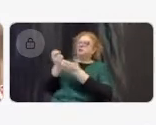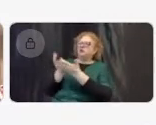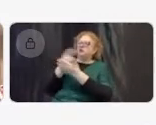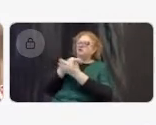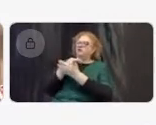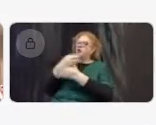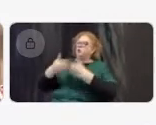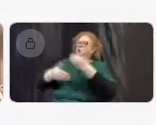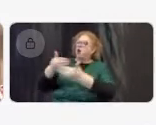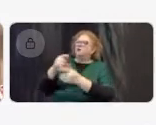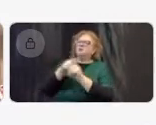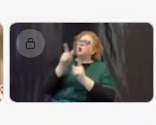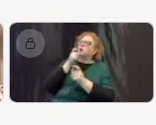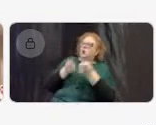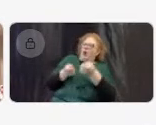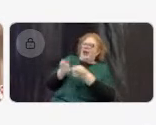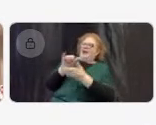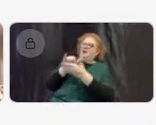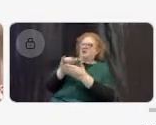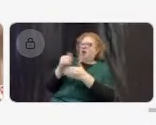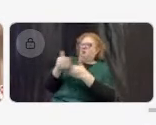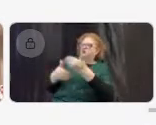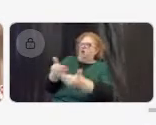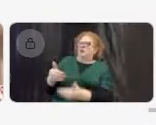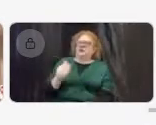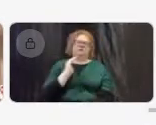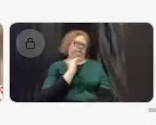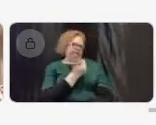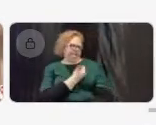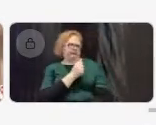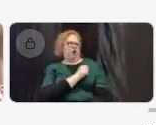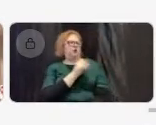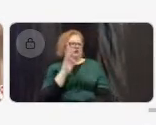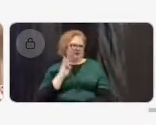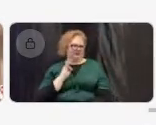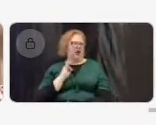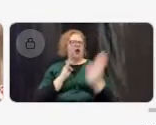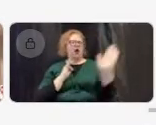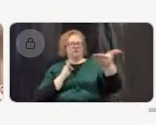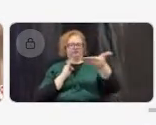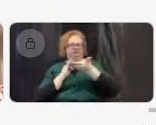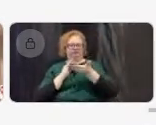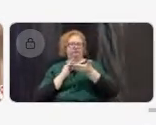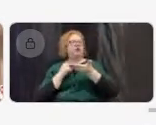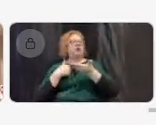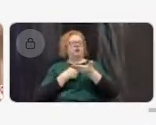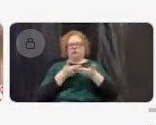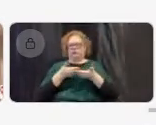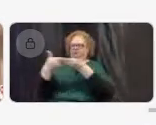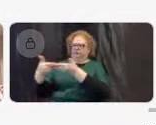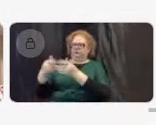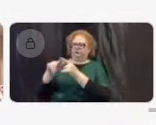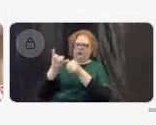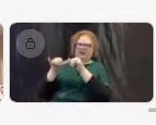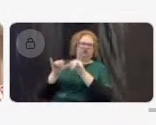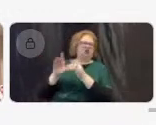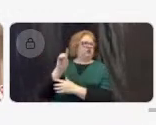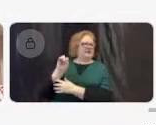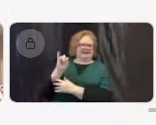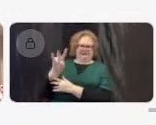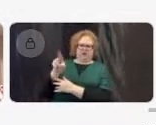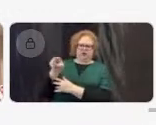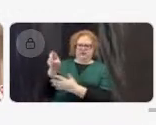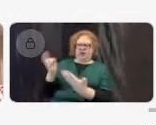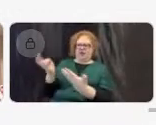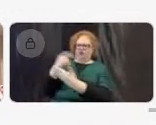process. Who handles that process? Our staff. That is submitted to our division, engineering division, and it's reviewed. And like I said, compared,